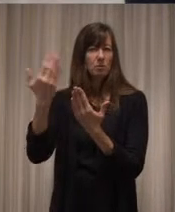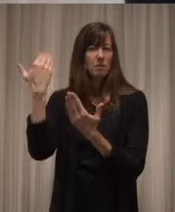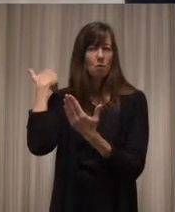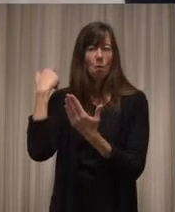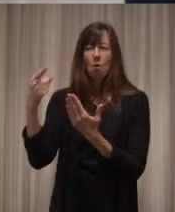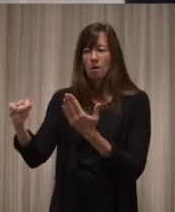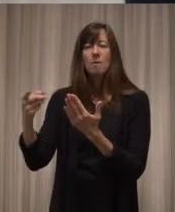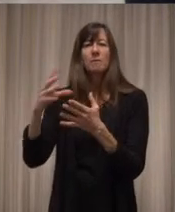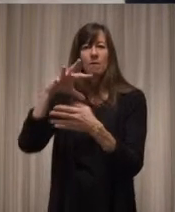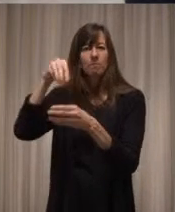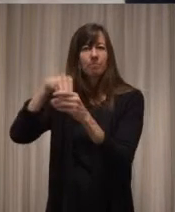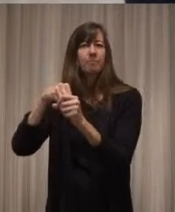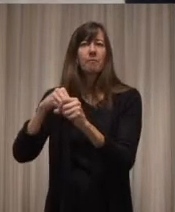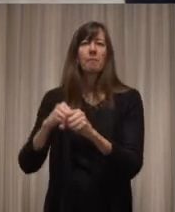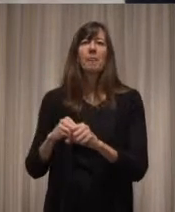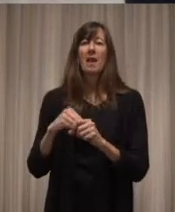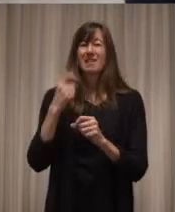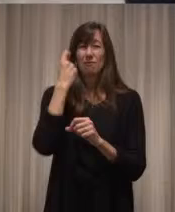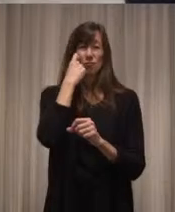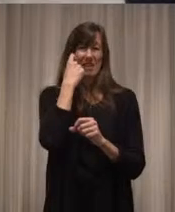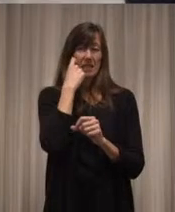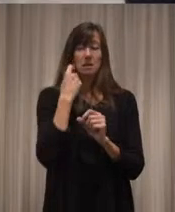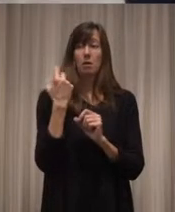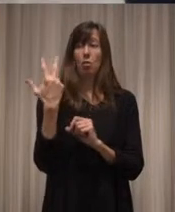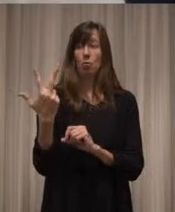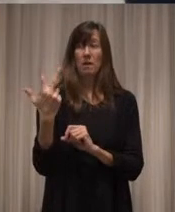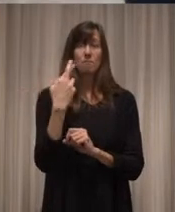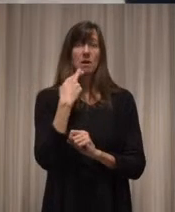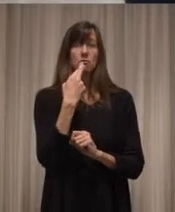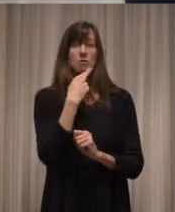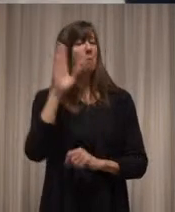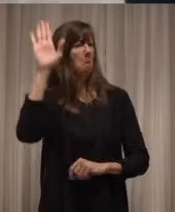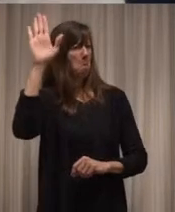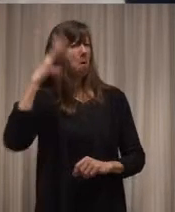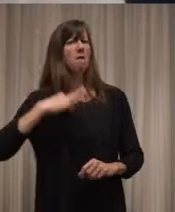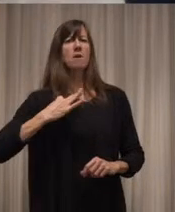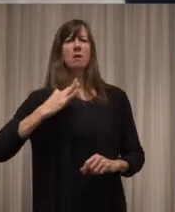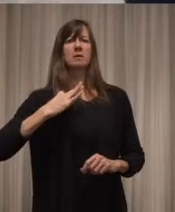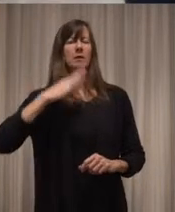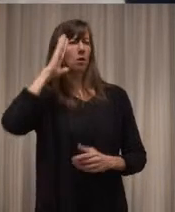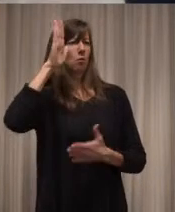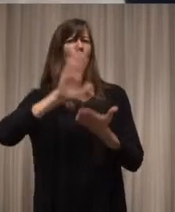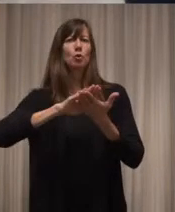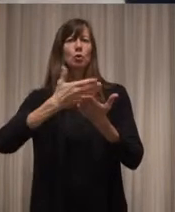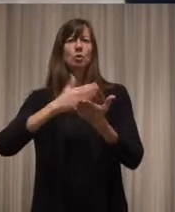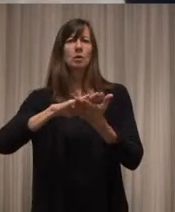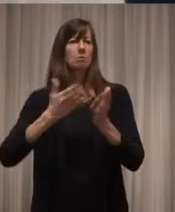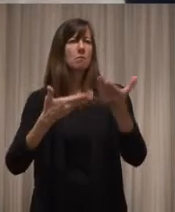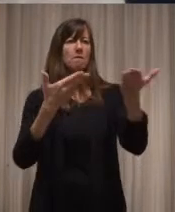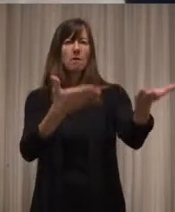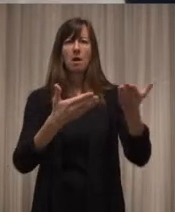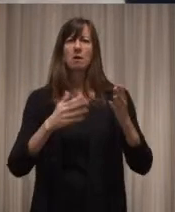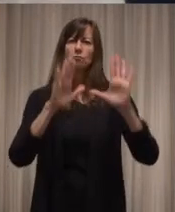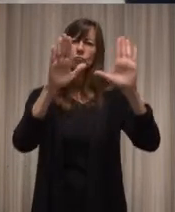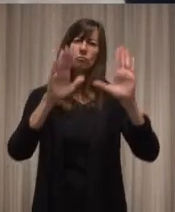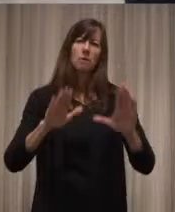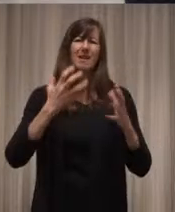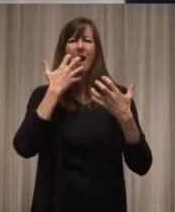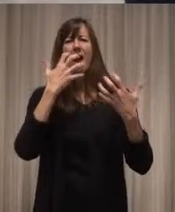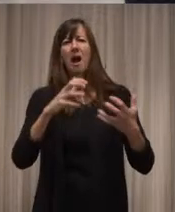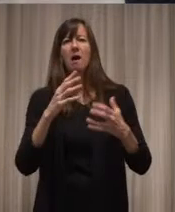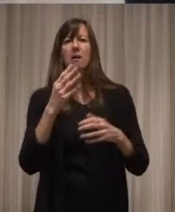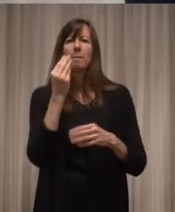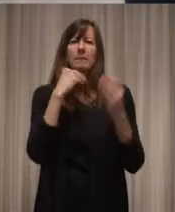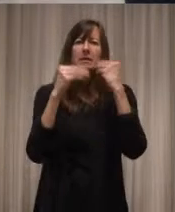we had 3 of them step forward and say that they'll be cooking up and providing some great hot meals for all of our